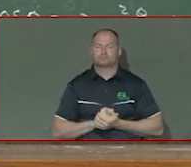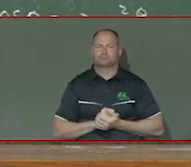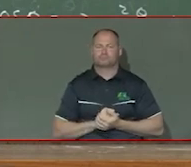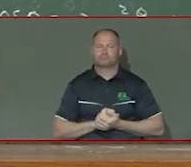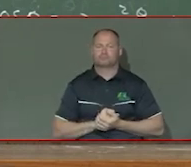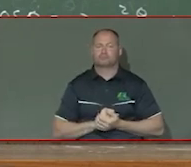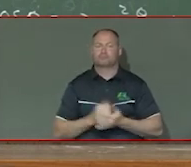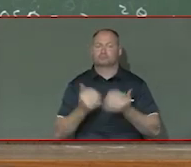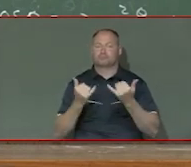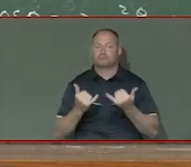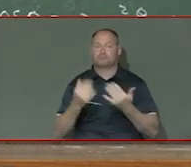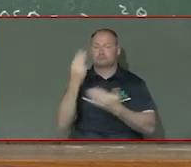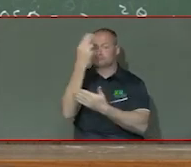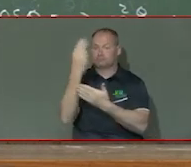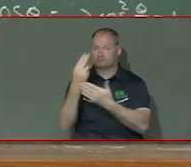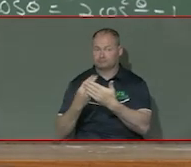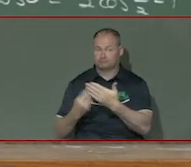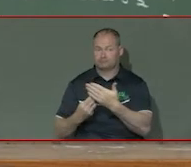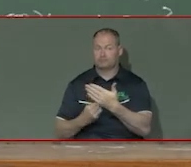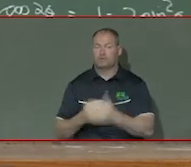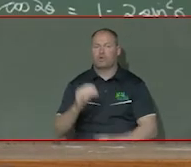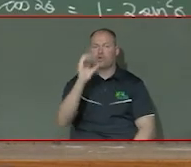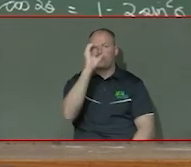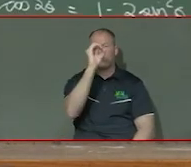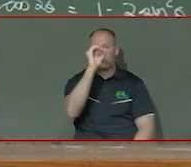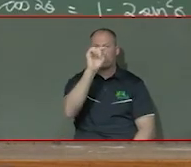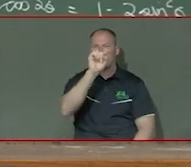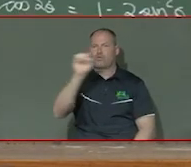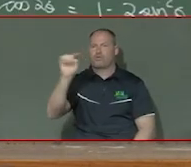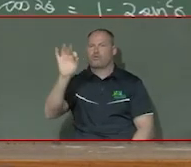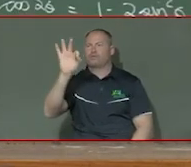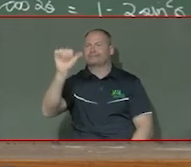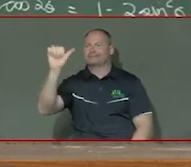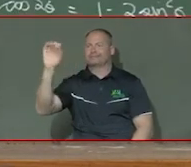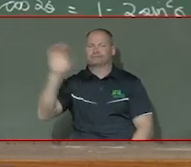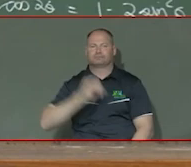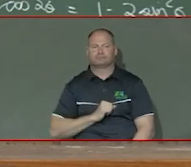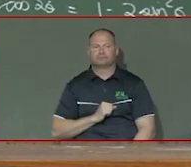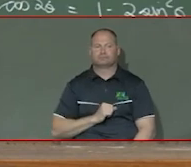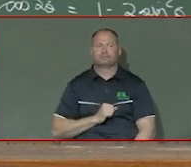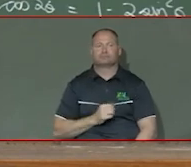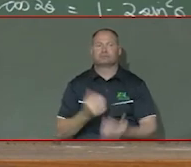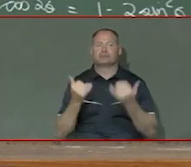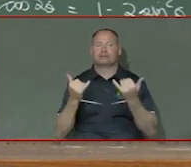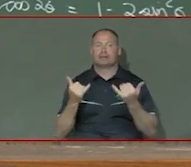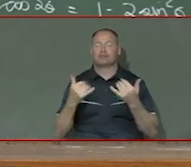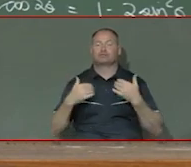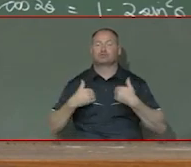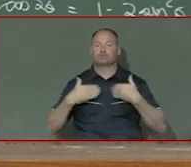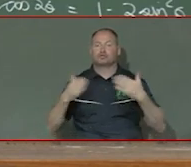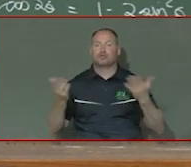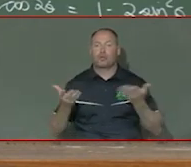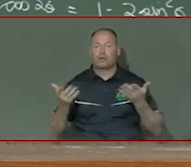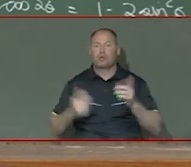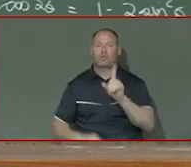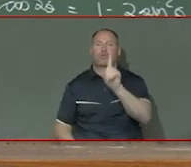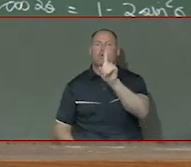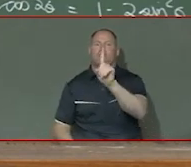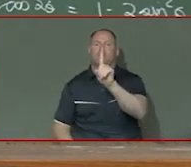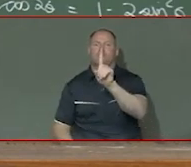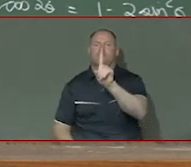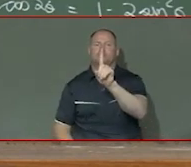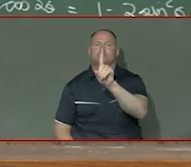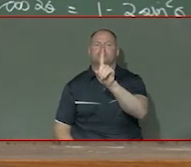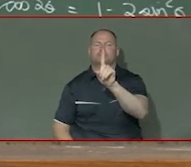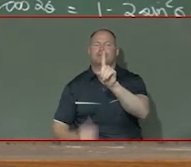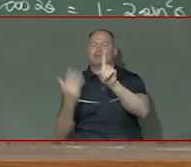if we just look between 0 to 360, the cos graph starts at the amplitude, which is 1. It goes through